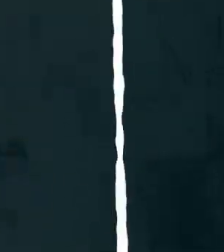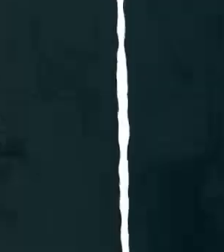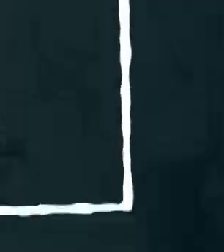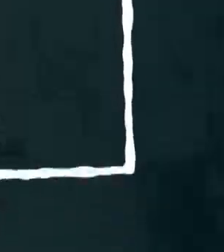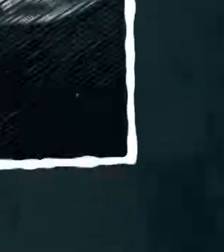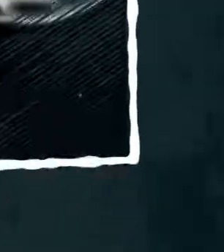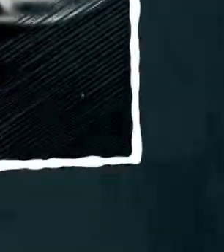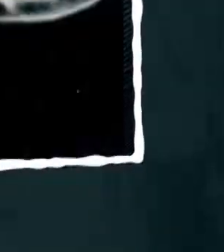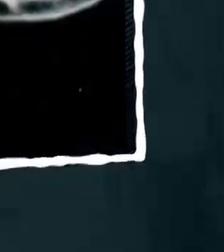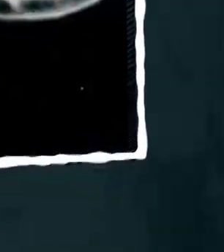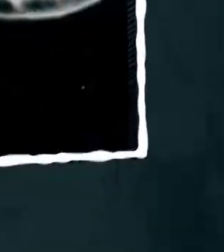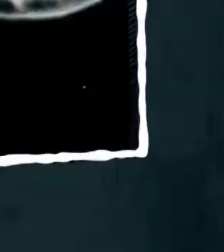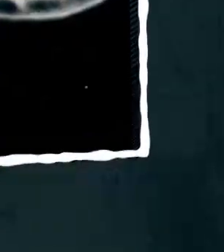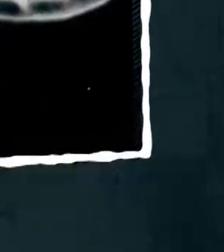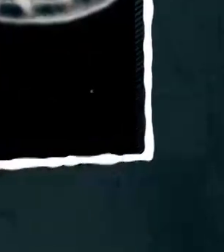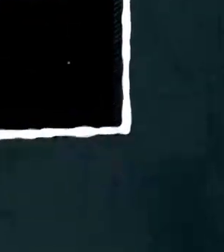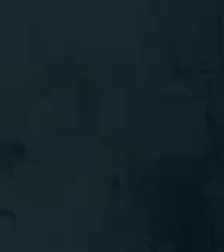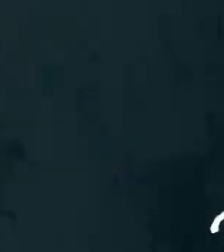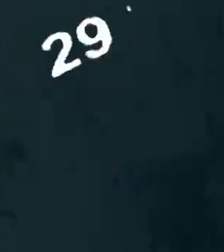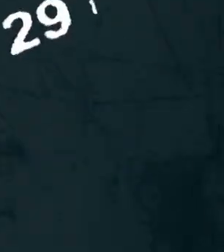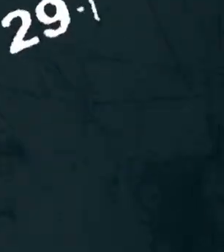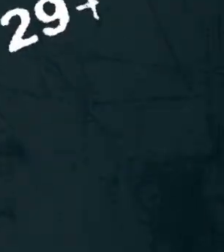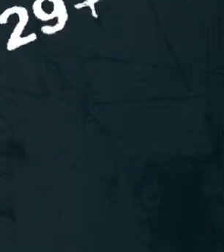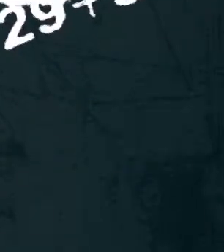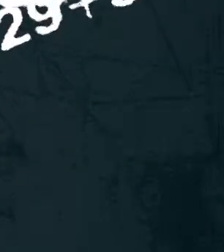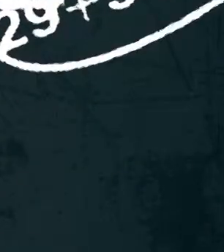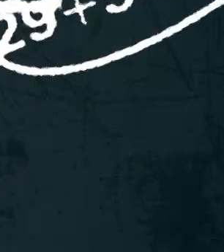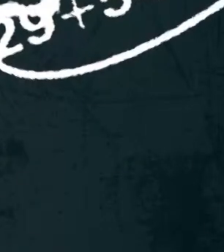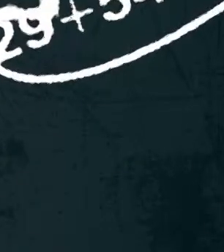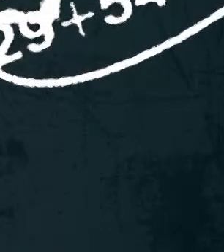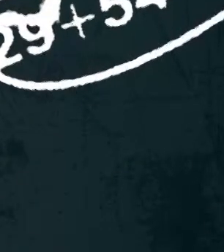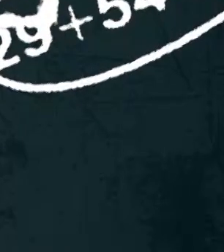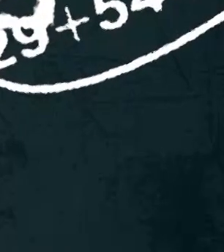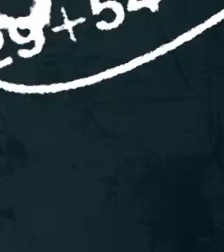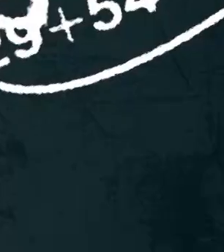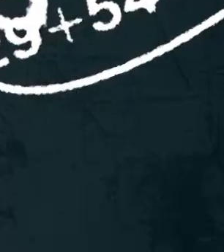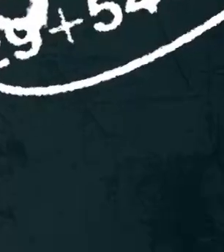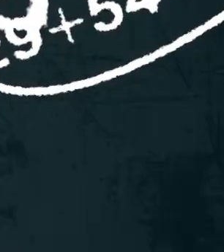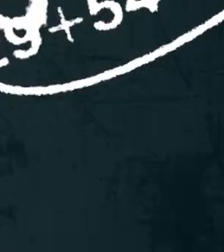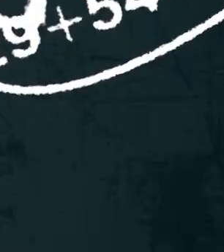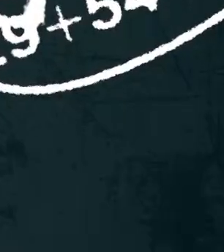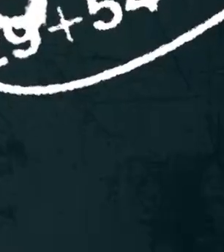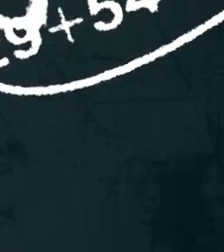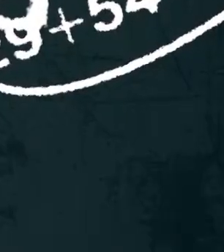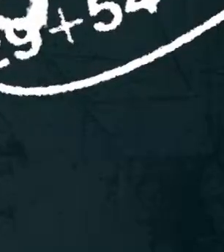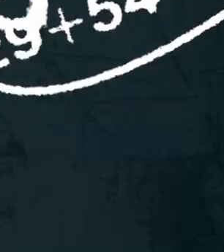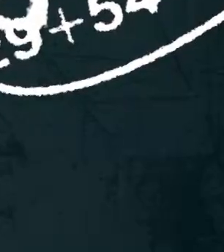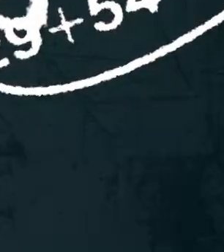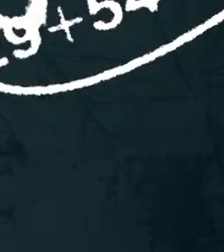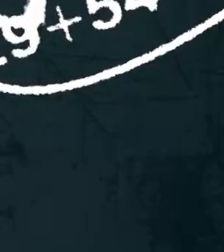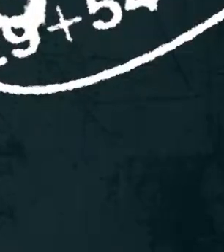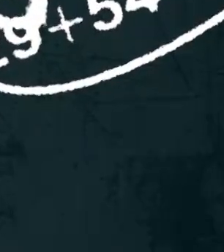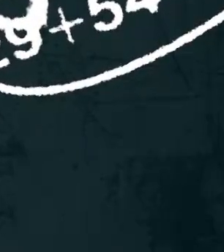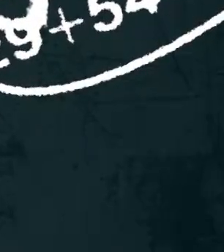Welcome to Study Time, a televised home learning program produced by Rwanda Basic Education Board.